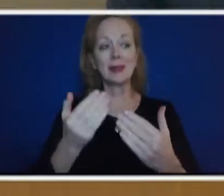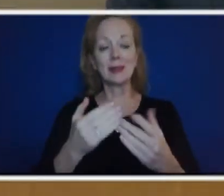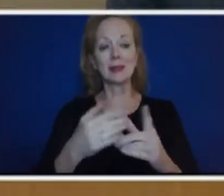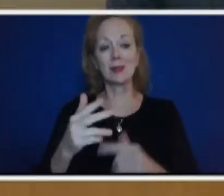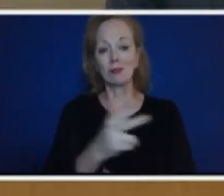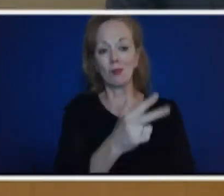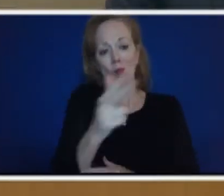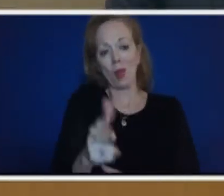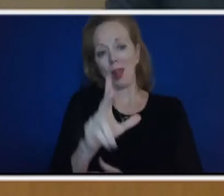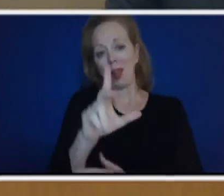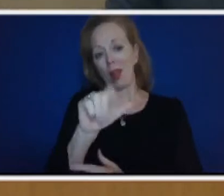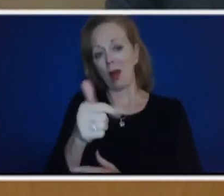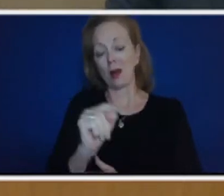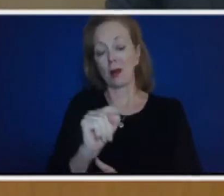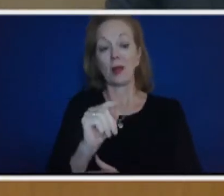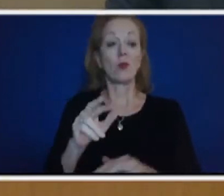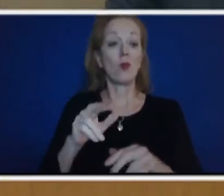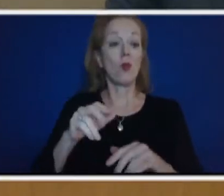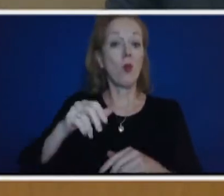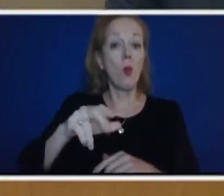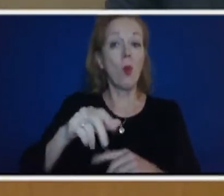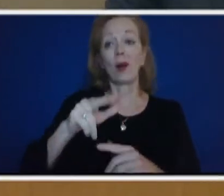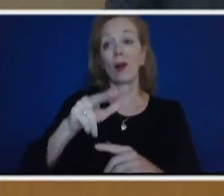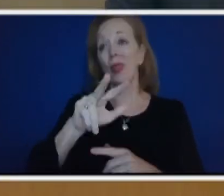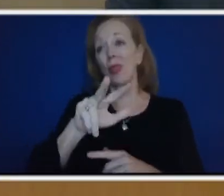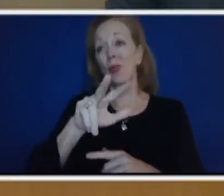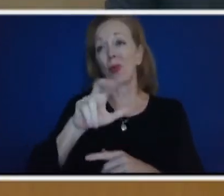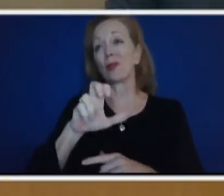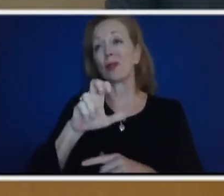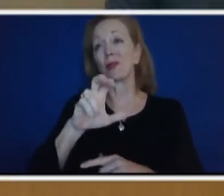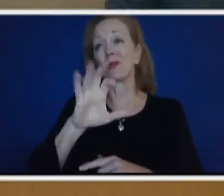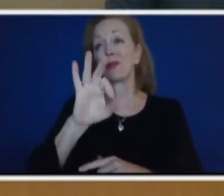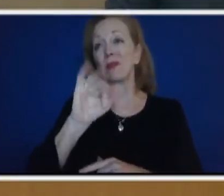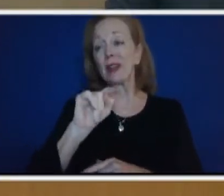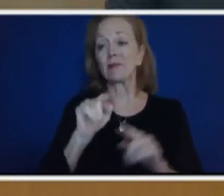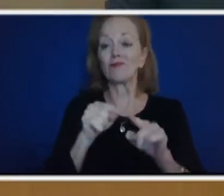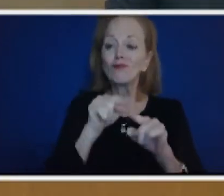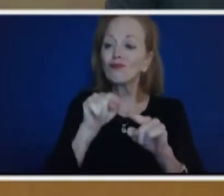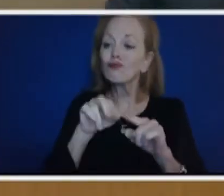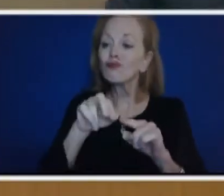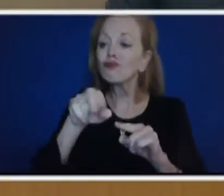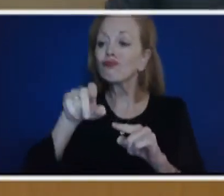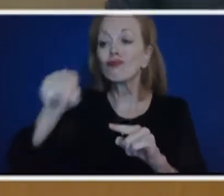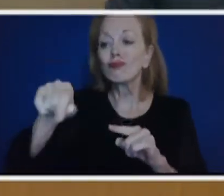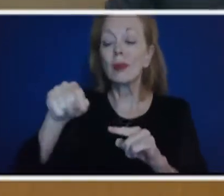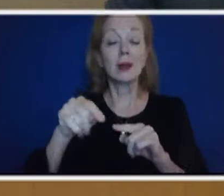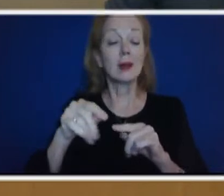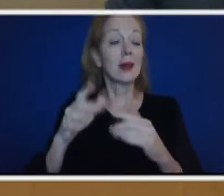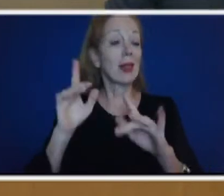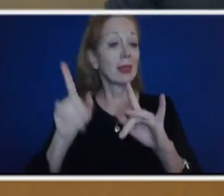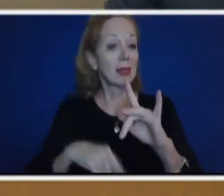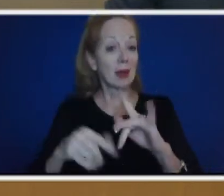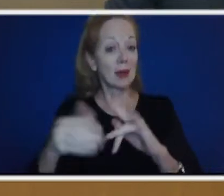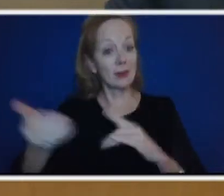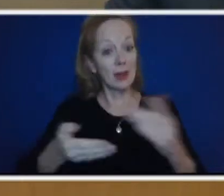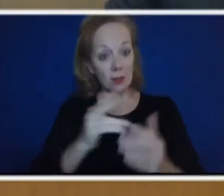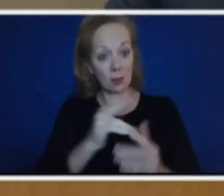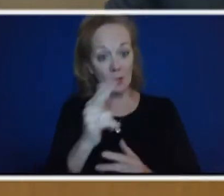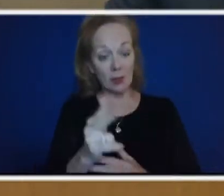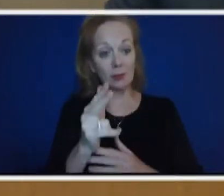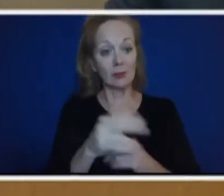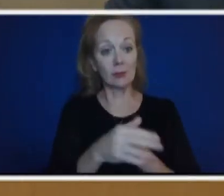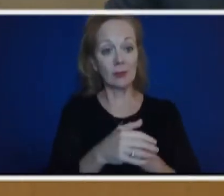lot and then walk the 300 feet to get over to the other area. With the lack of guest parking, it